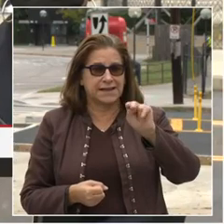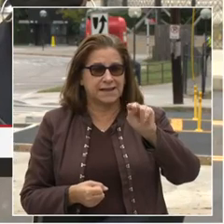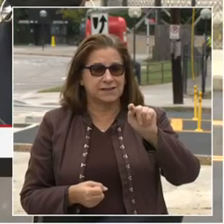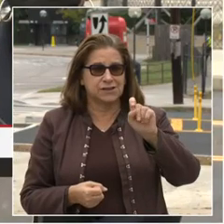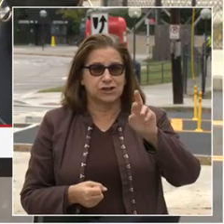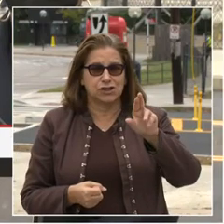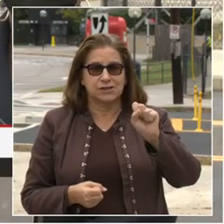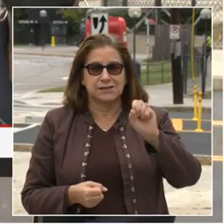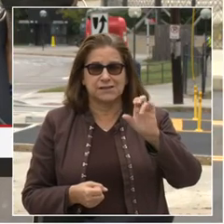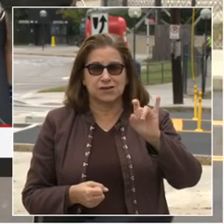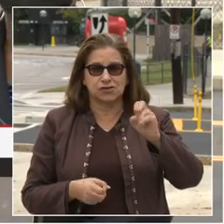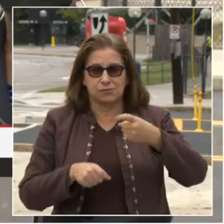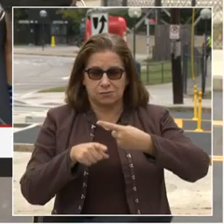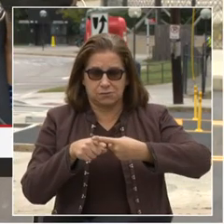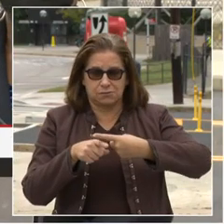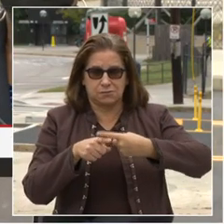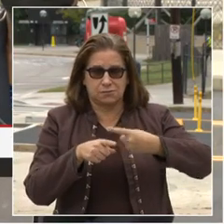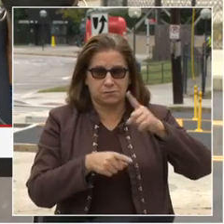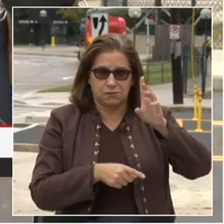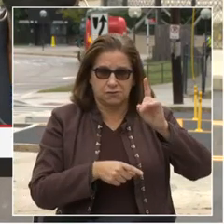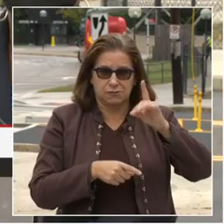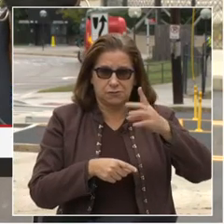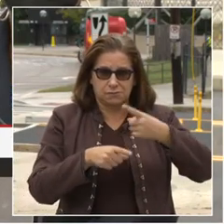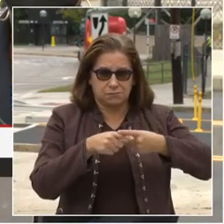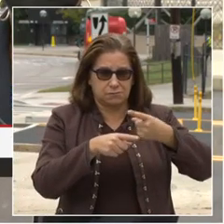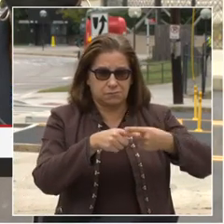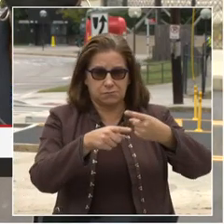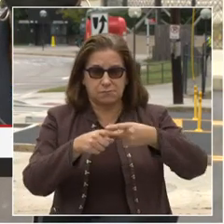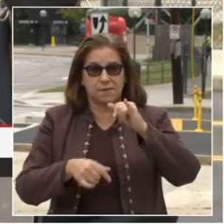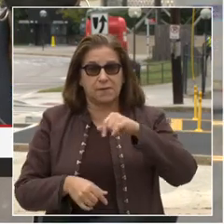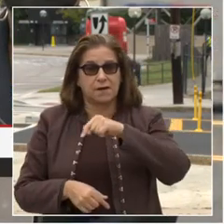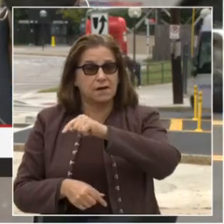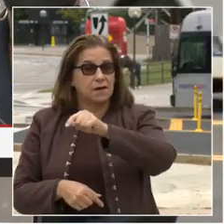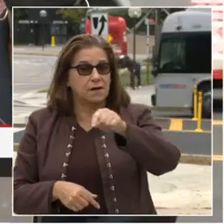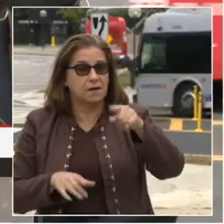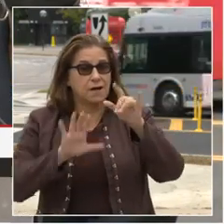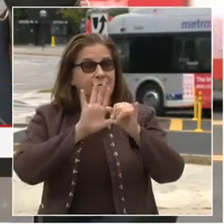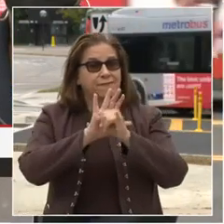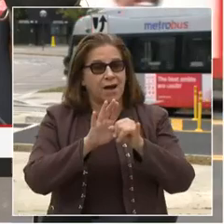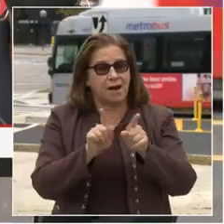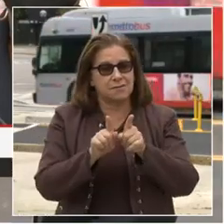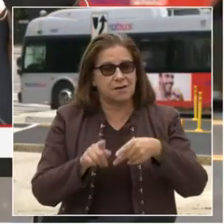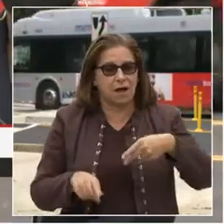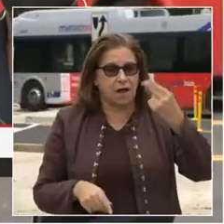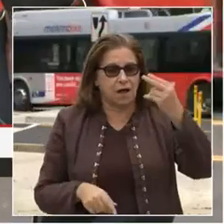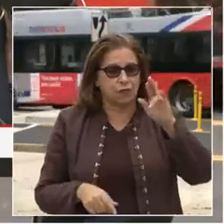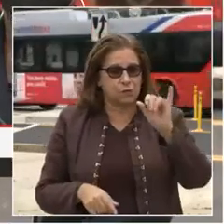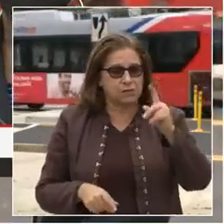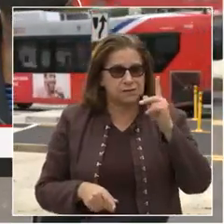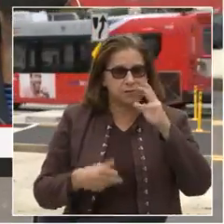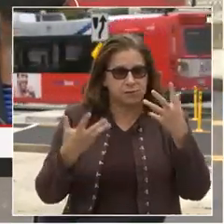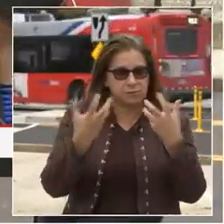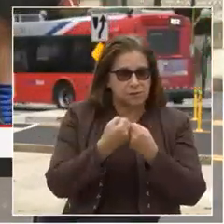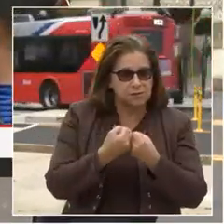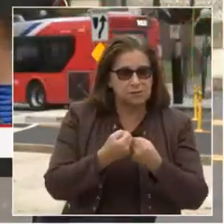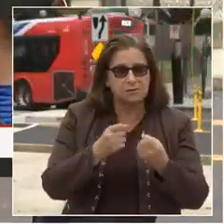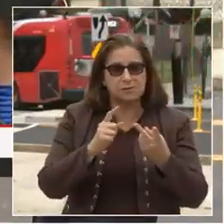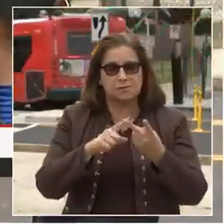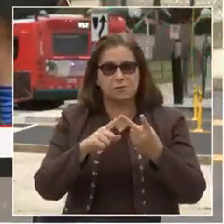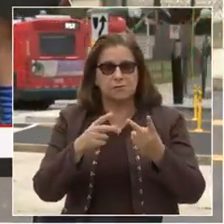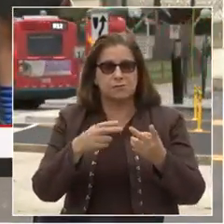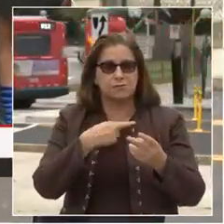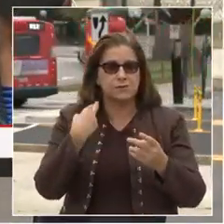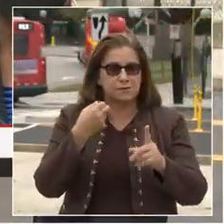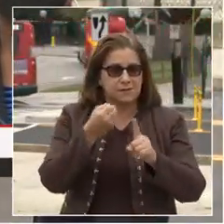crash corridors. Just as we did in the 2021 campaign, we will publish a dashboard on our website where